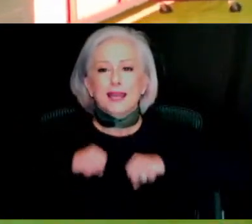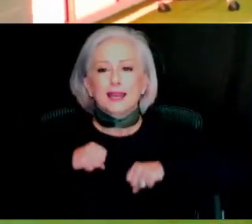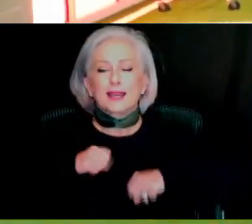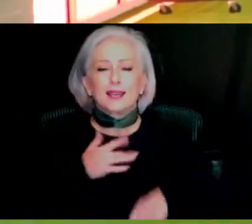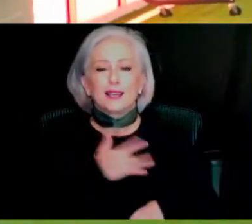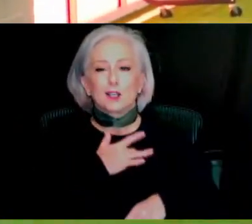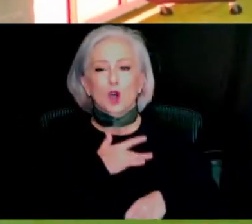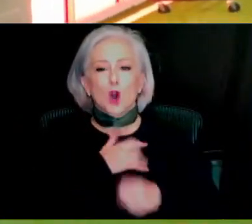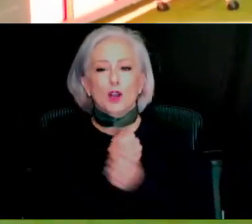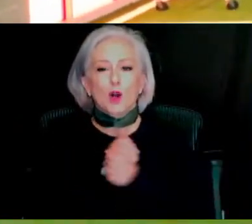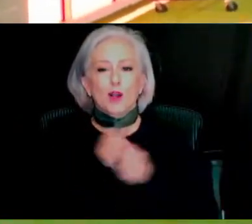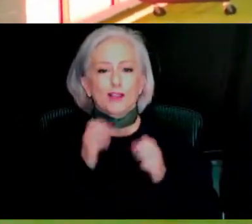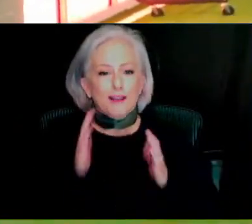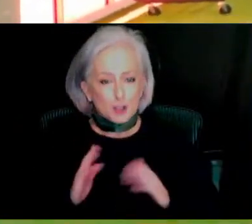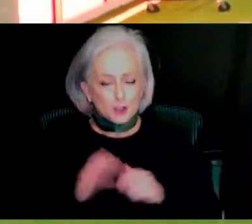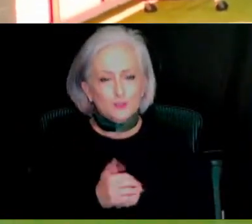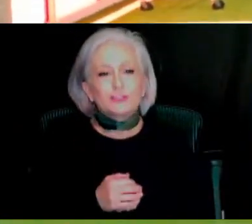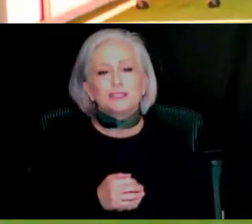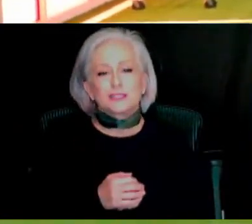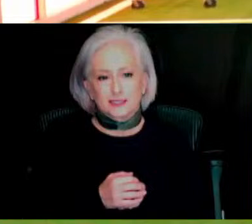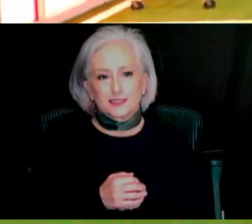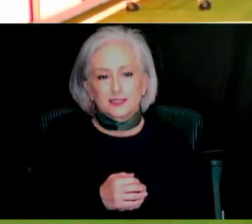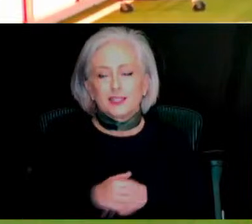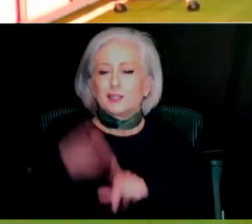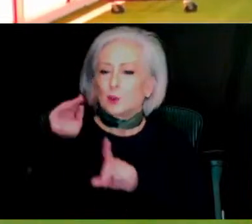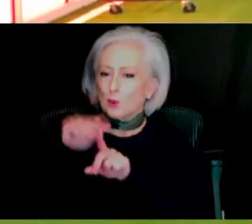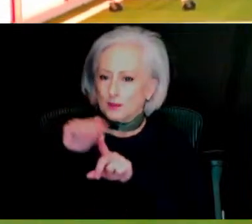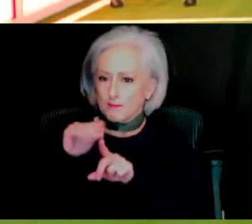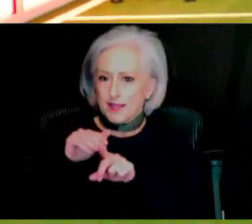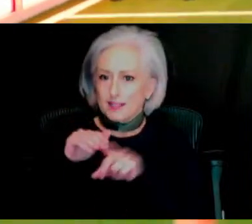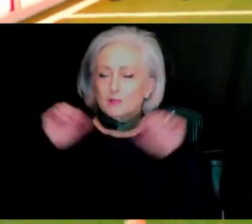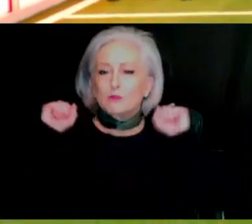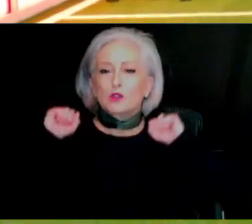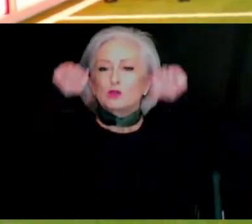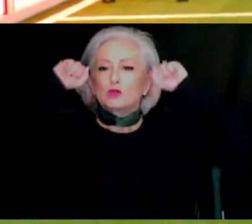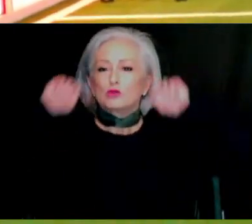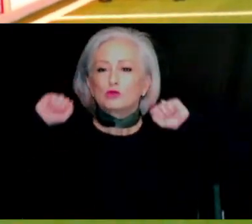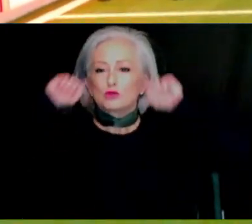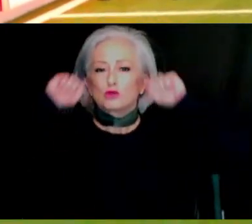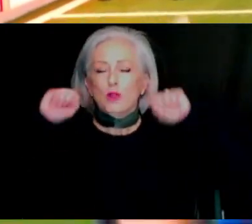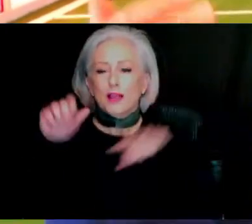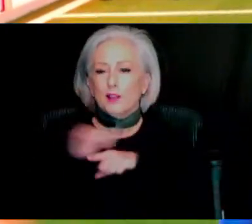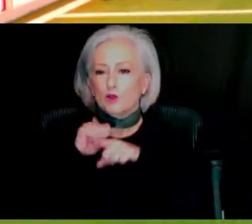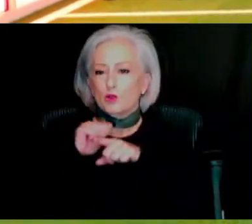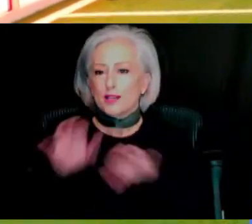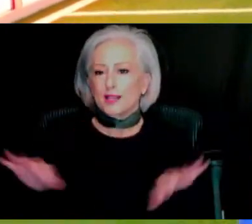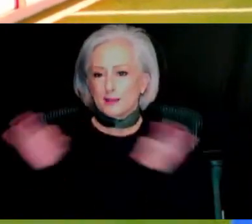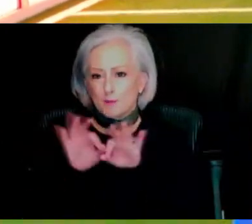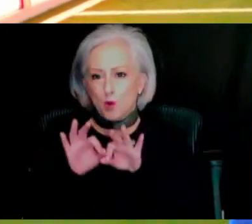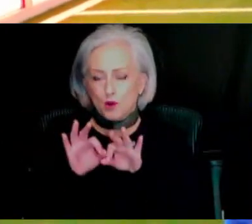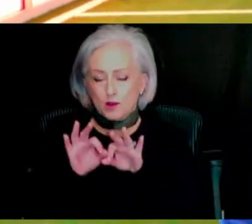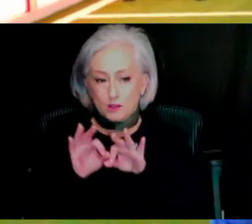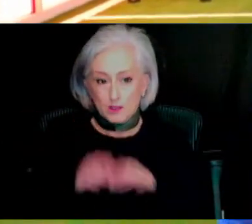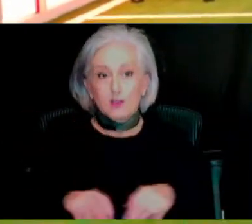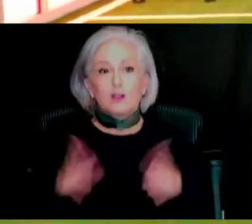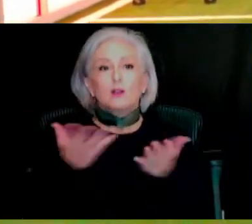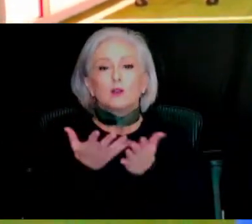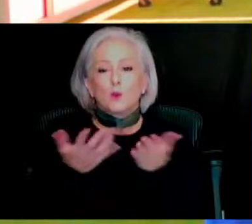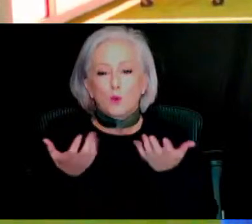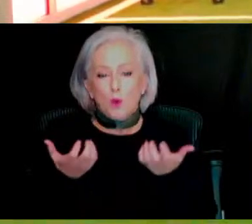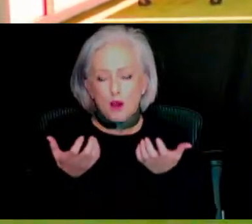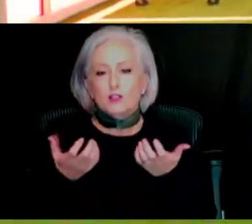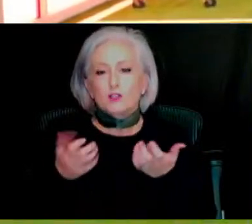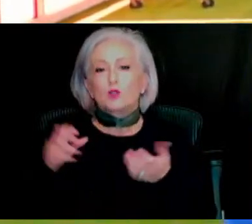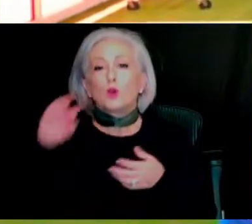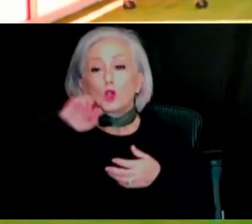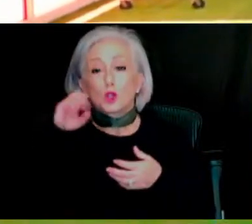cardio exercise is to remind them that the strength training is important, because what we want to do is counterbalance the neuromuscular chain that you're always in. So when you're